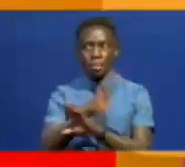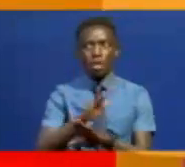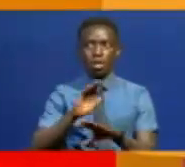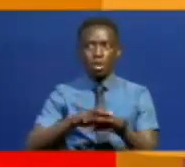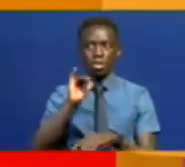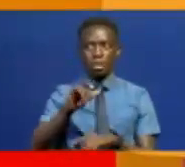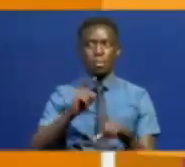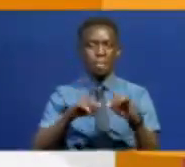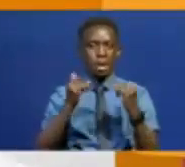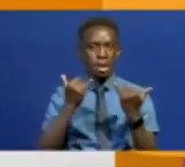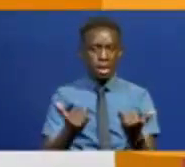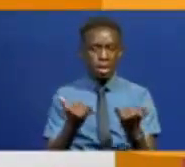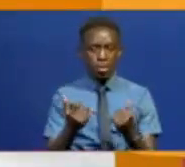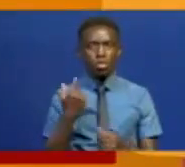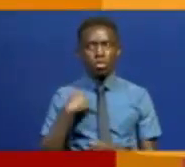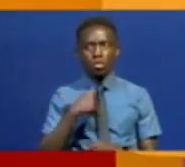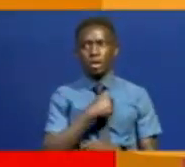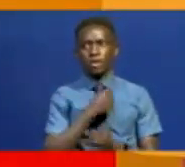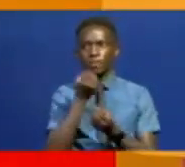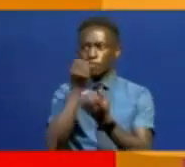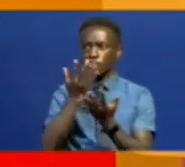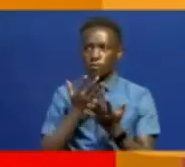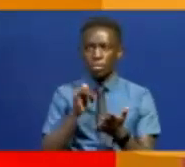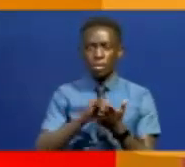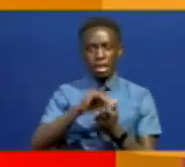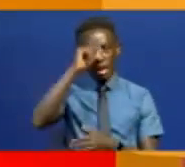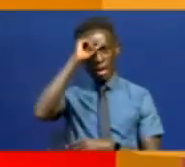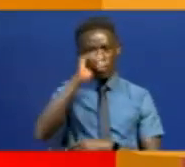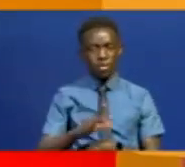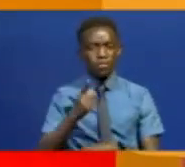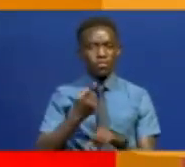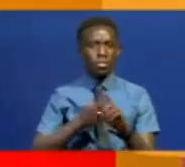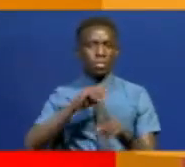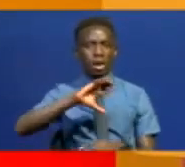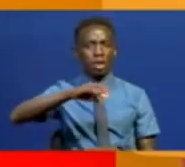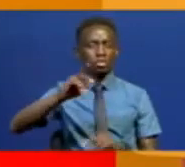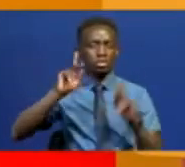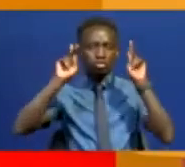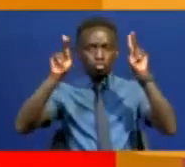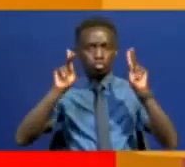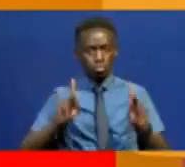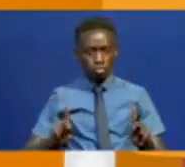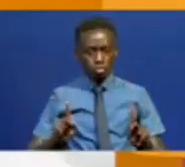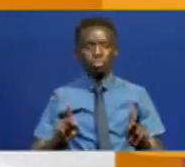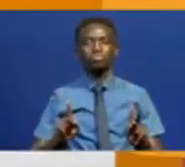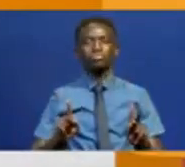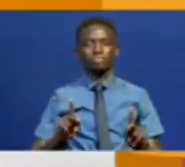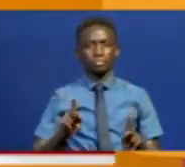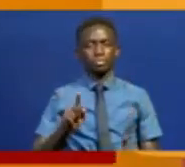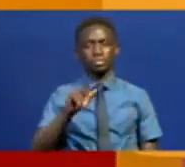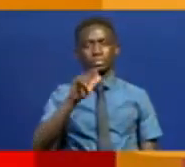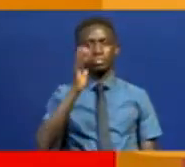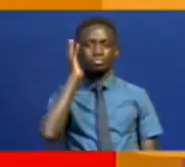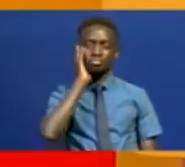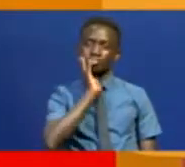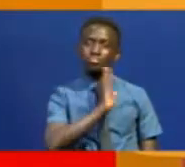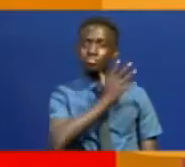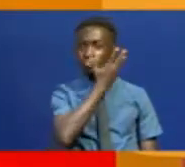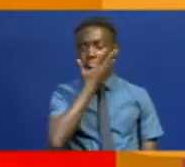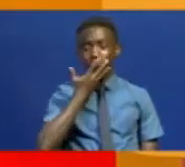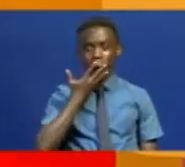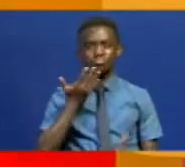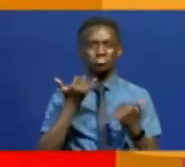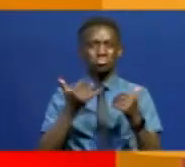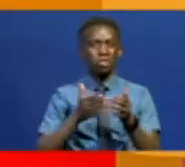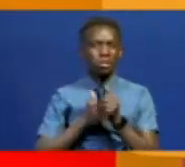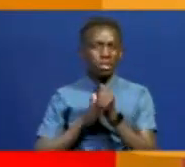Lakini sasa hivi mtazamaji naarifiwa kwamba gavana wa kaunti ya Kisumu Anyang Nyong'o anaongoza hafla ya uzinduzi